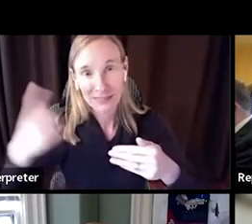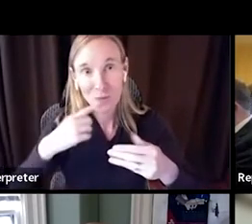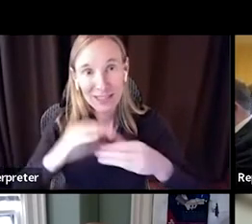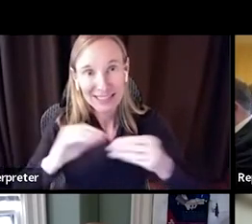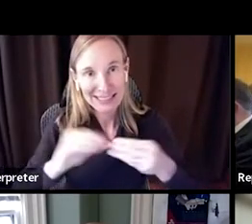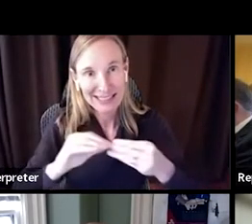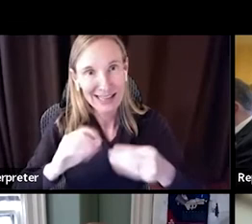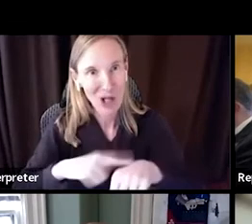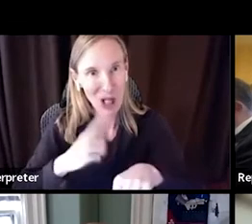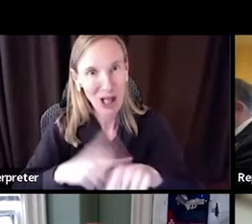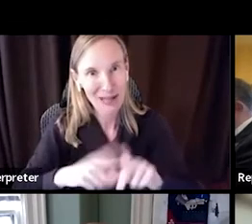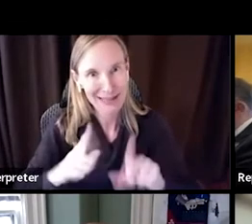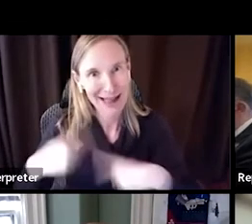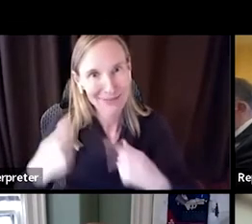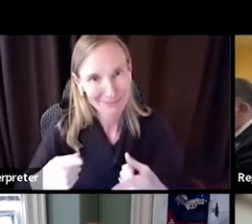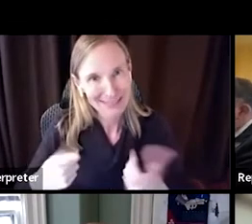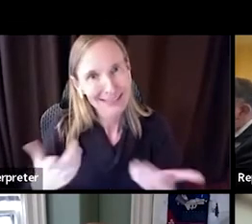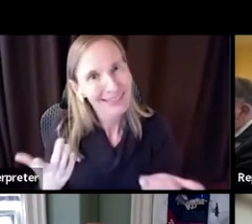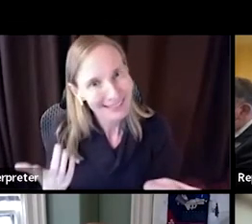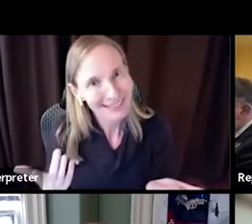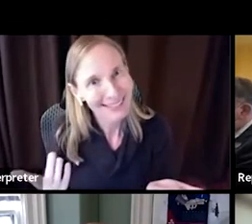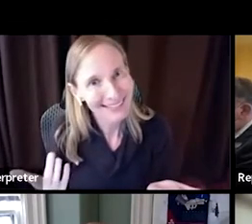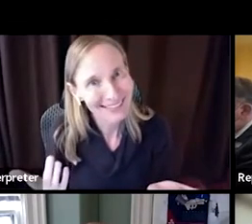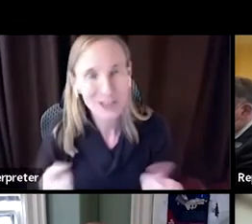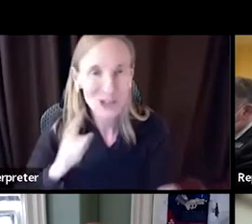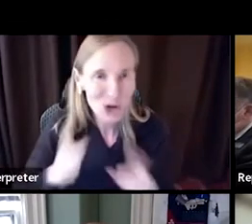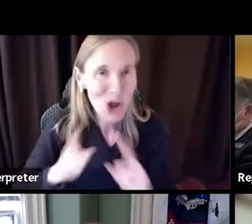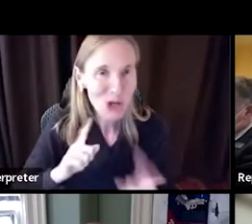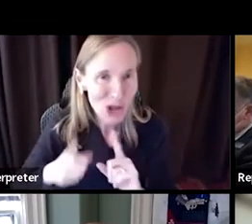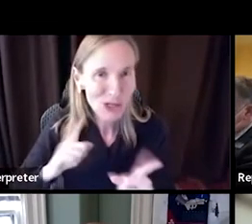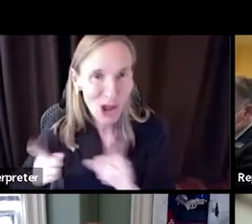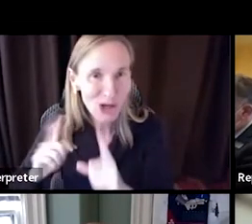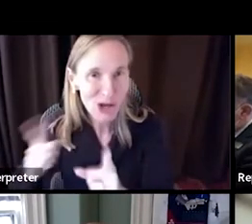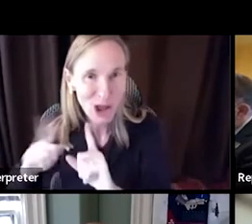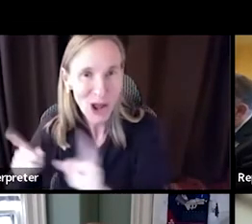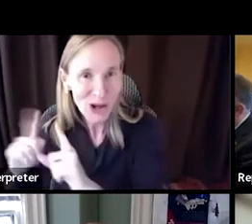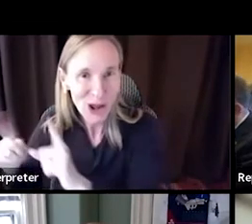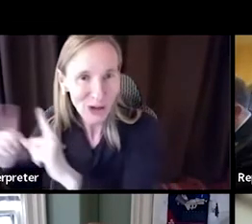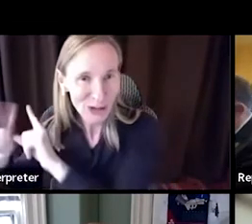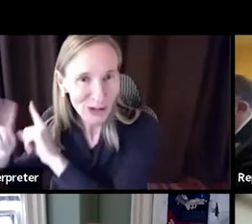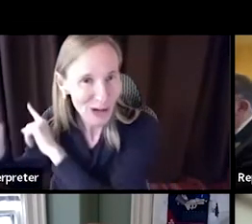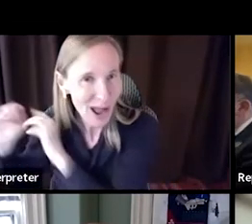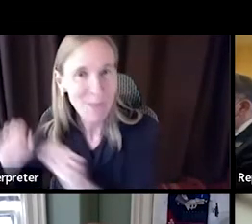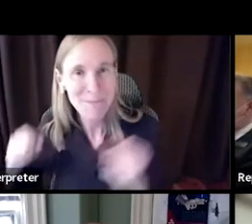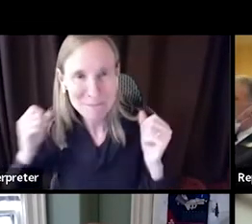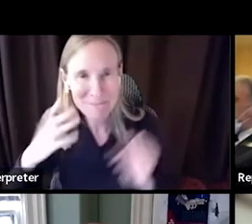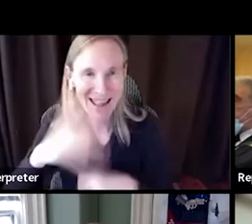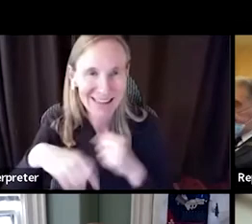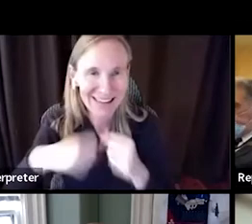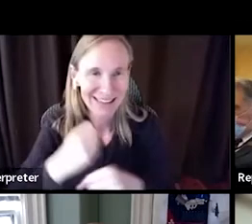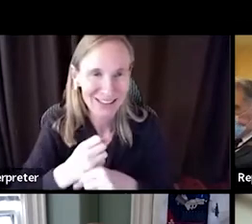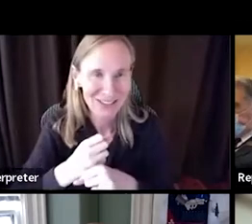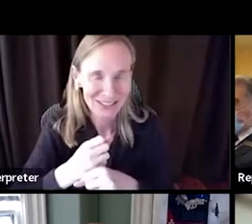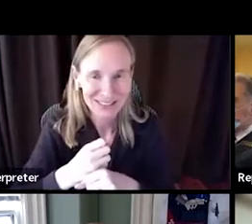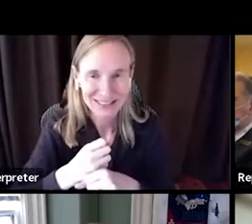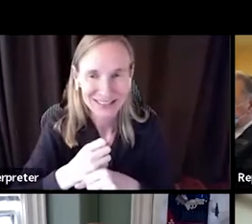coming. This has been talked about, thought about for many years, and it was